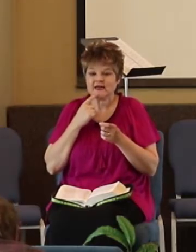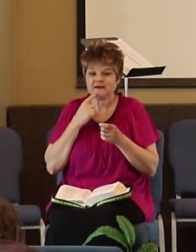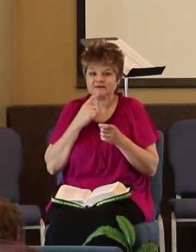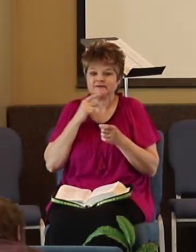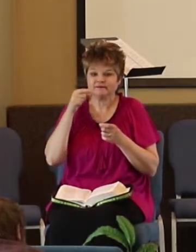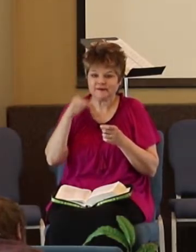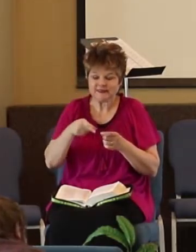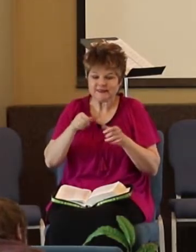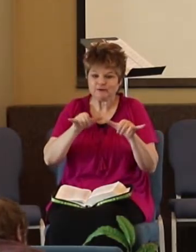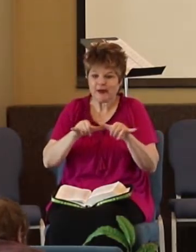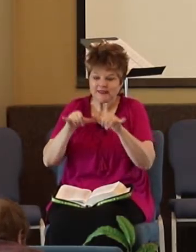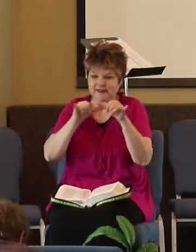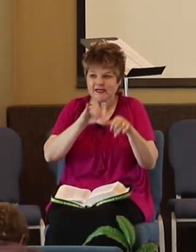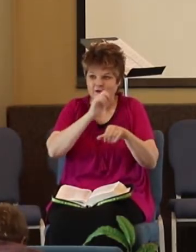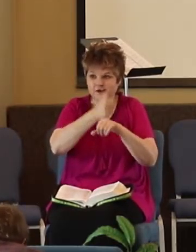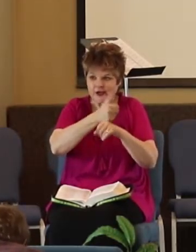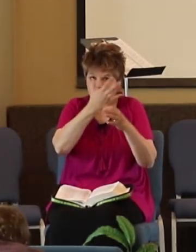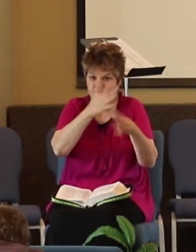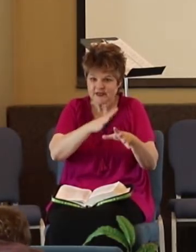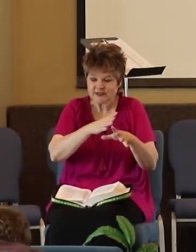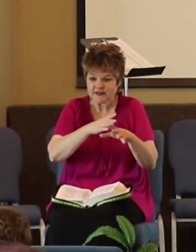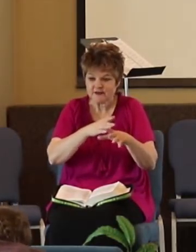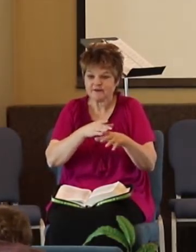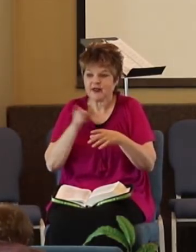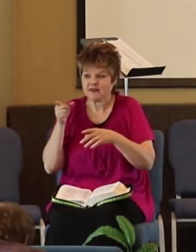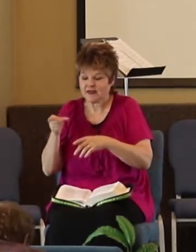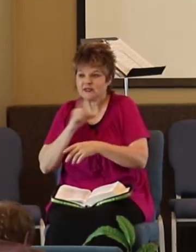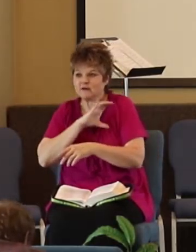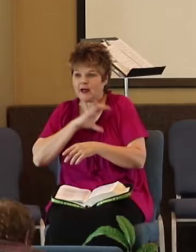standards. This is my character.